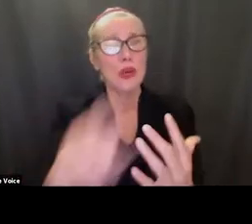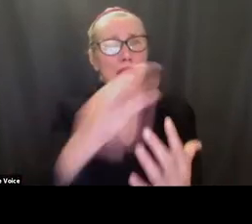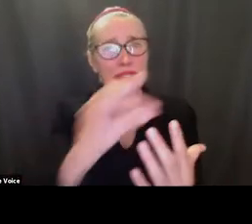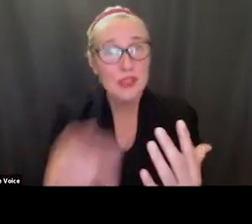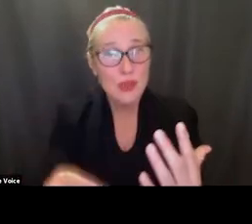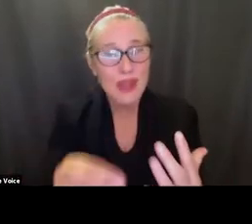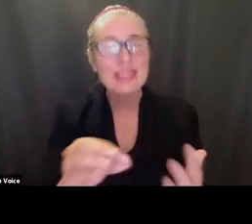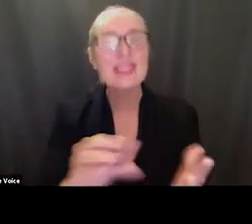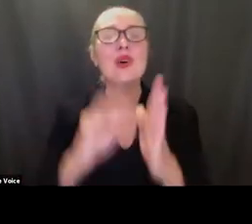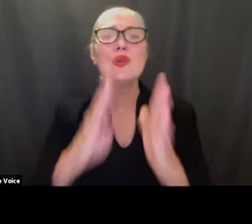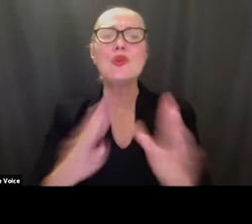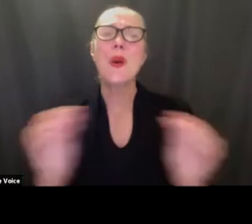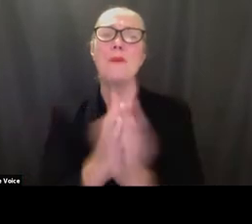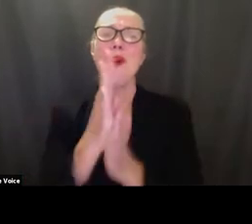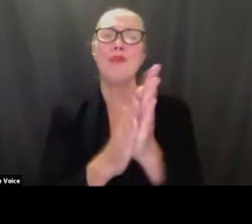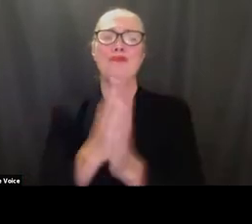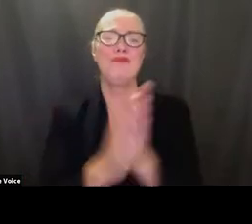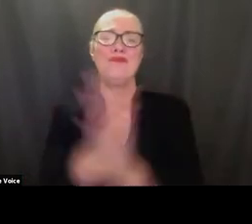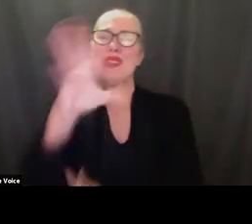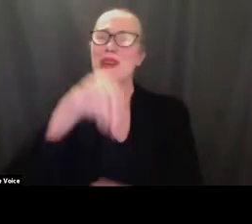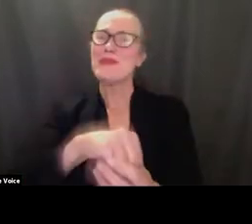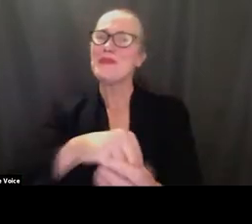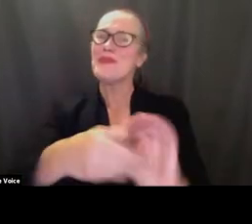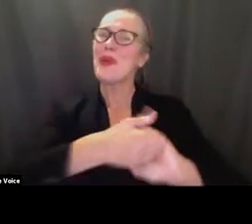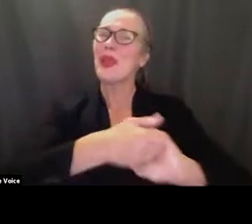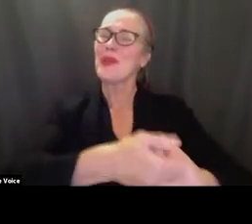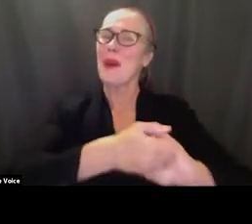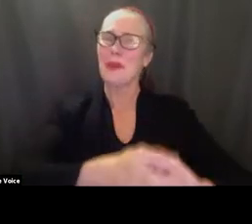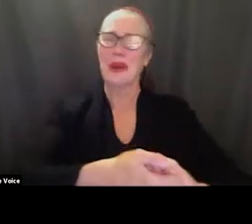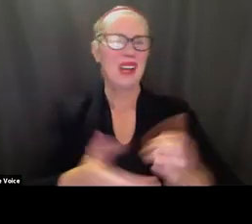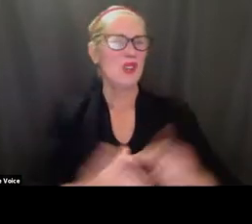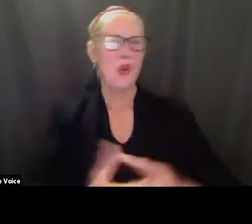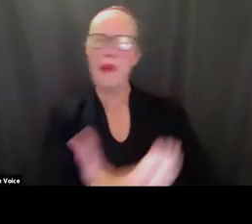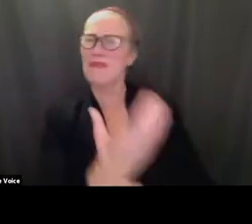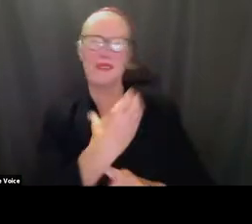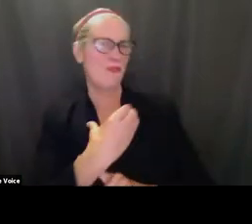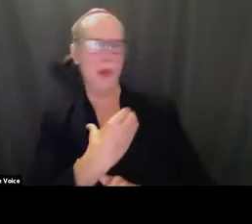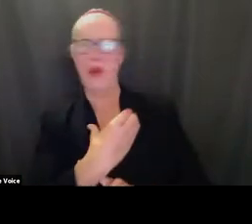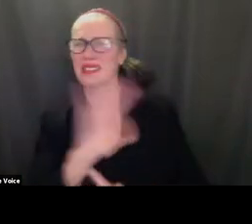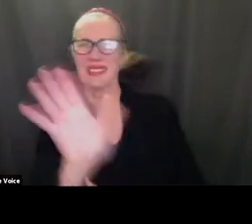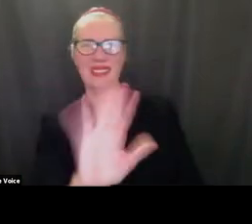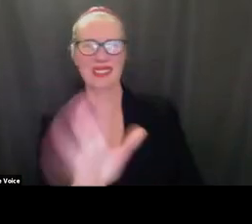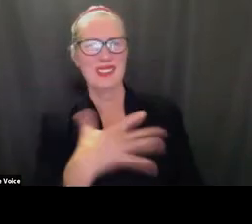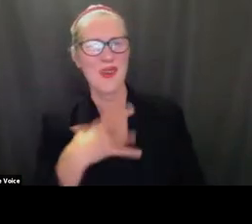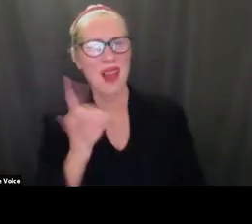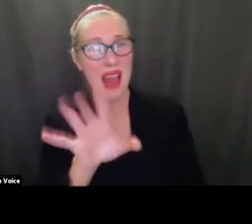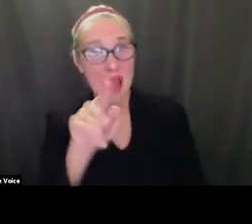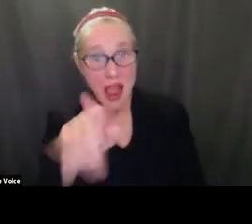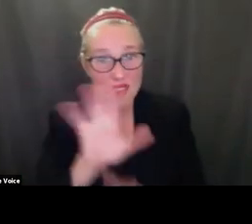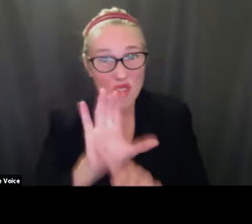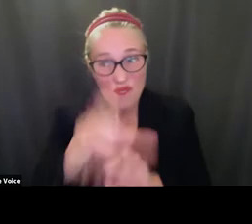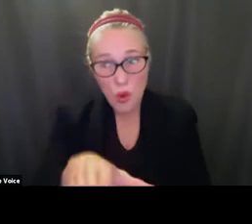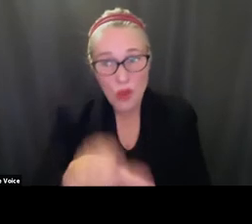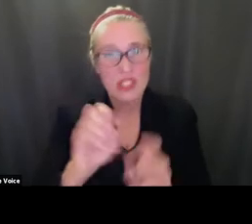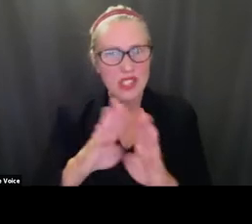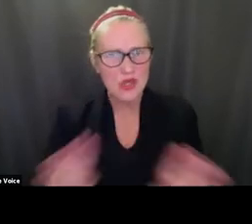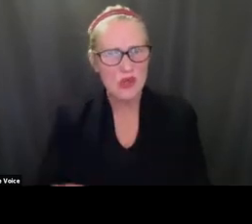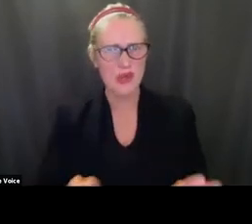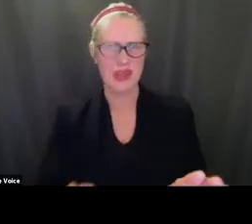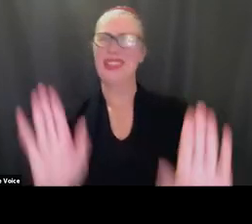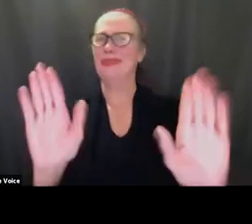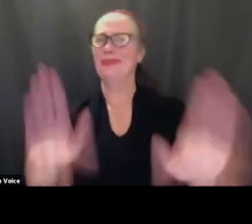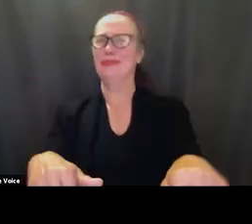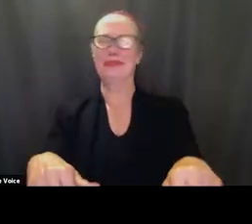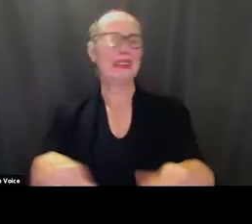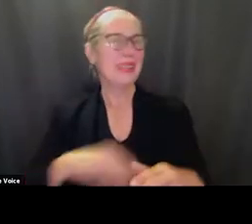more engaged and willing to cooperate they don't want to be forced to do anything have you ever forced a student to do anything it